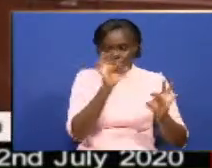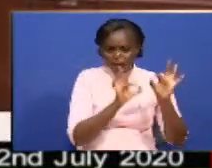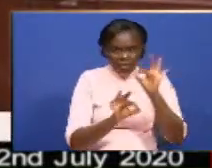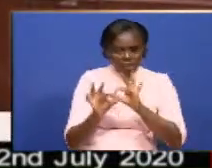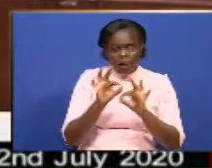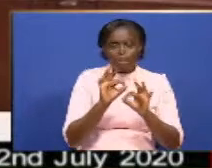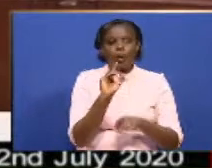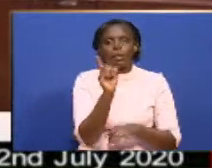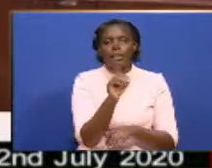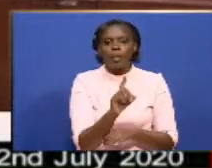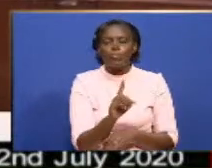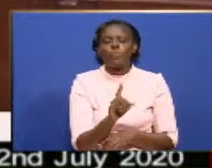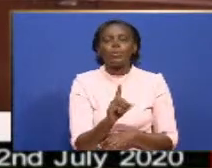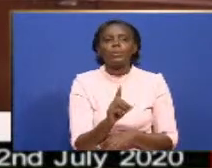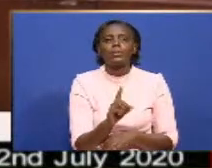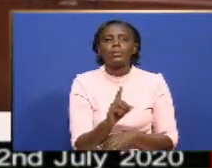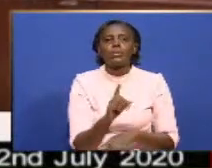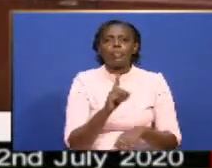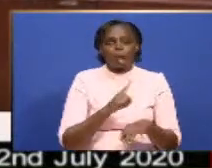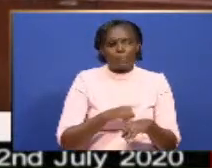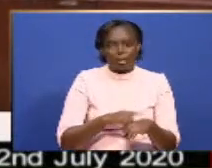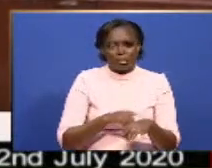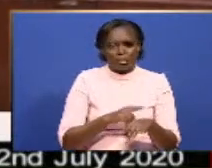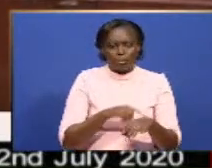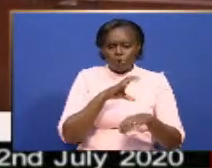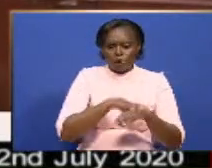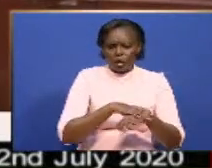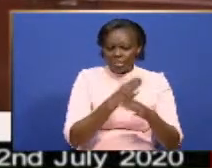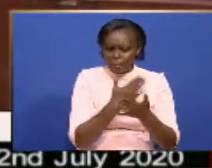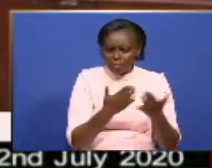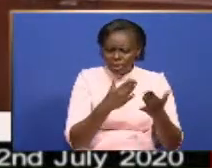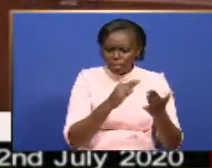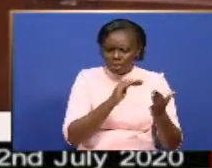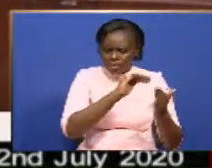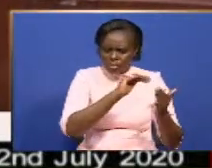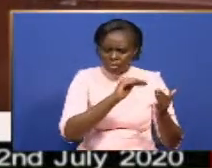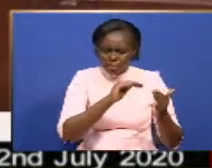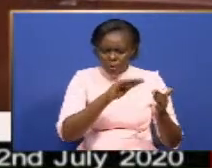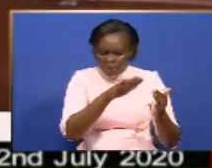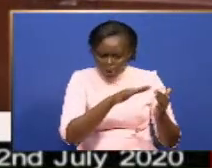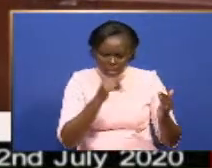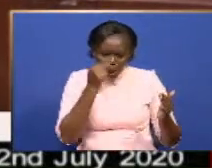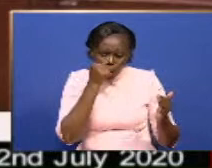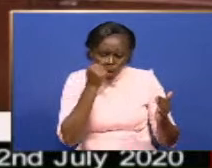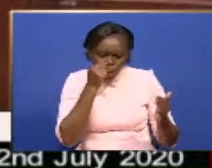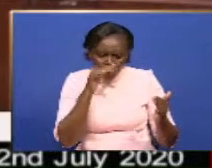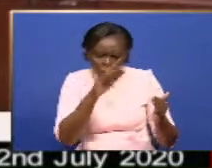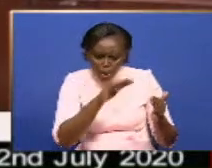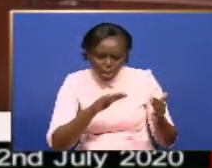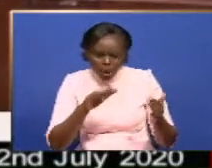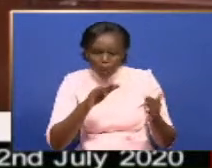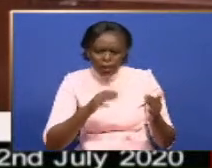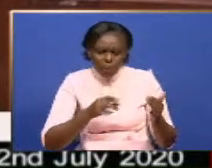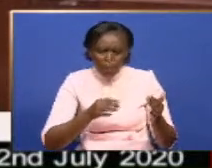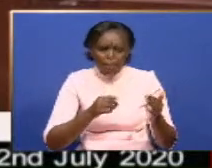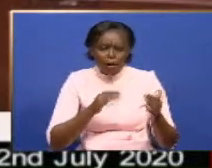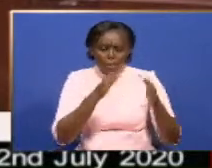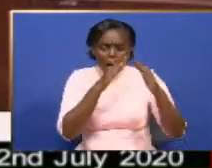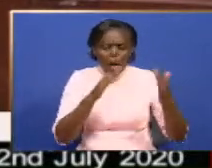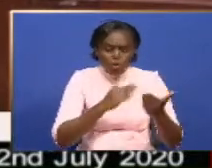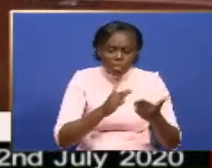Nairobi. When you find that in most estates where they occupied, they were tripling the prices of